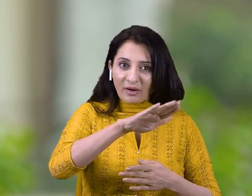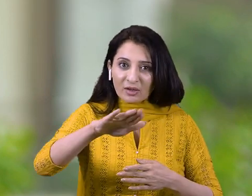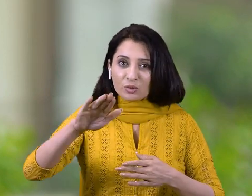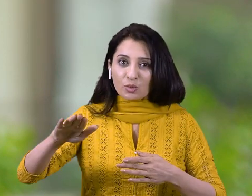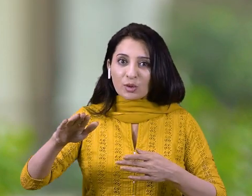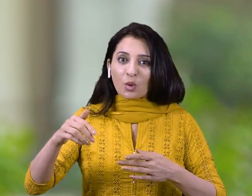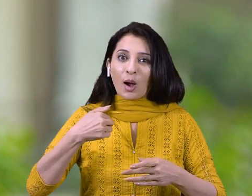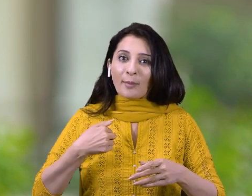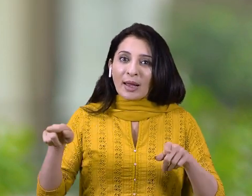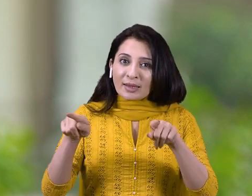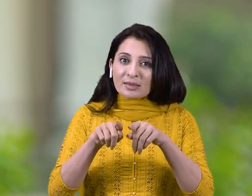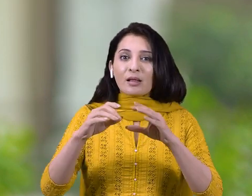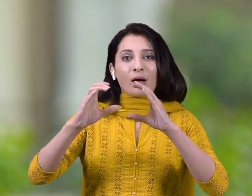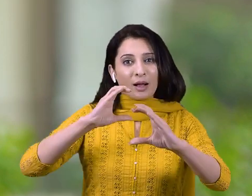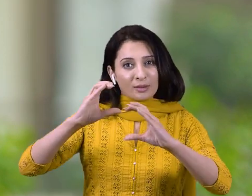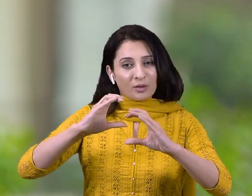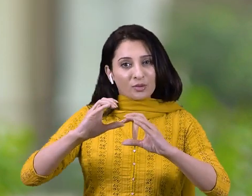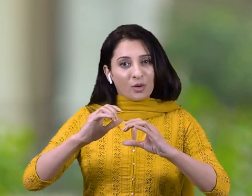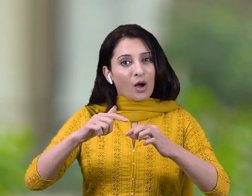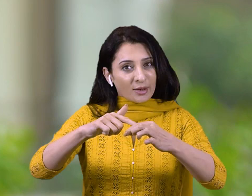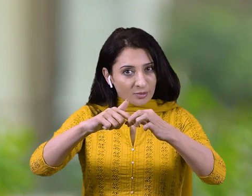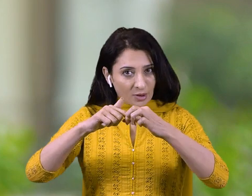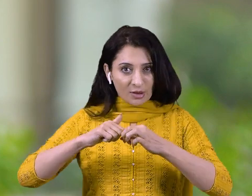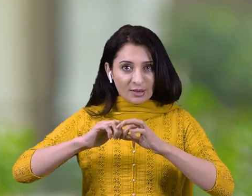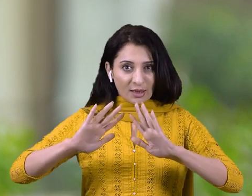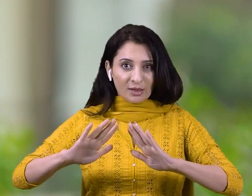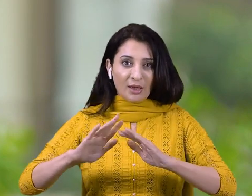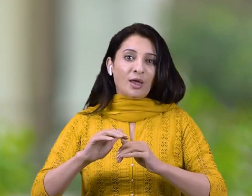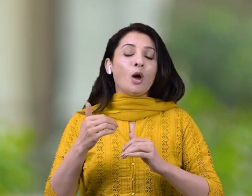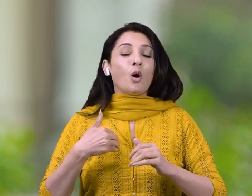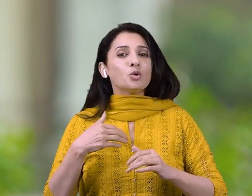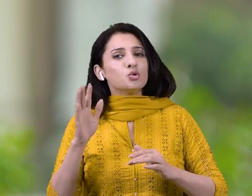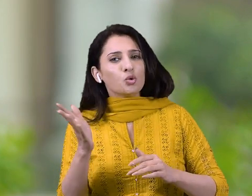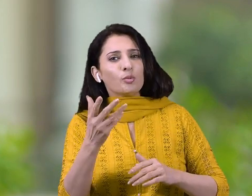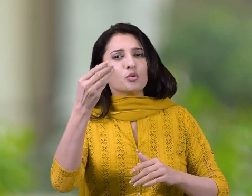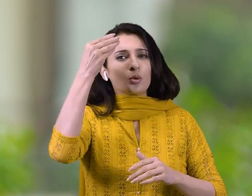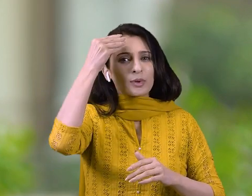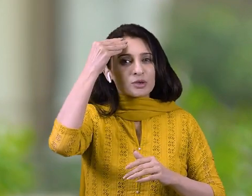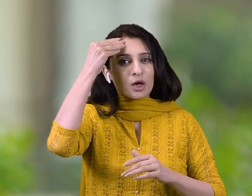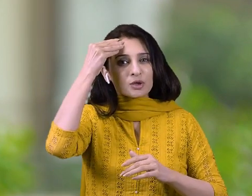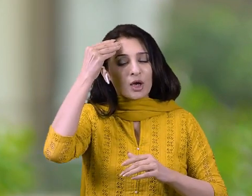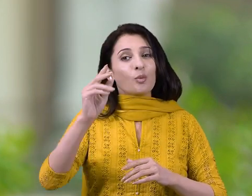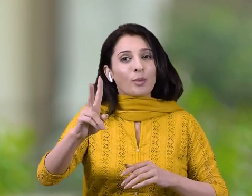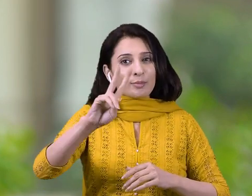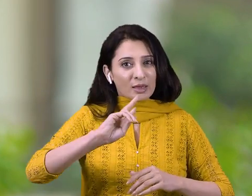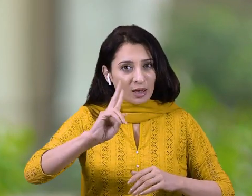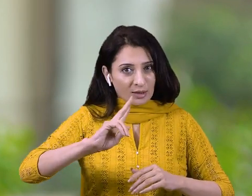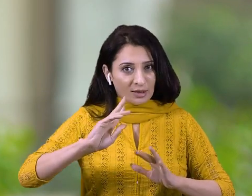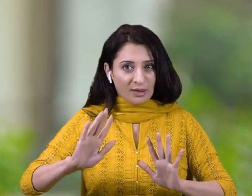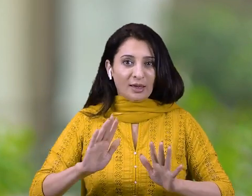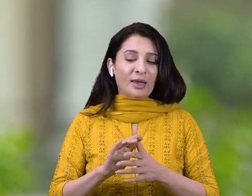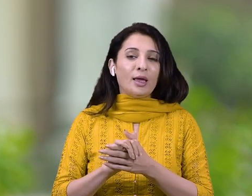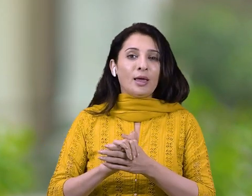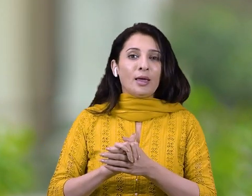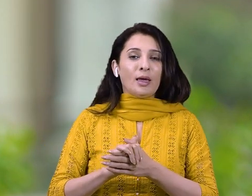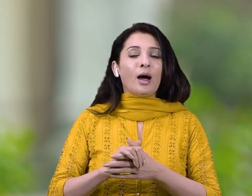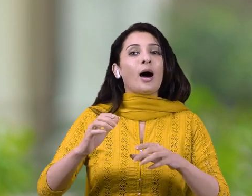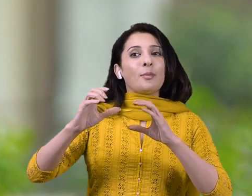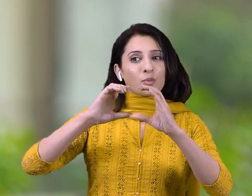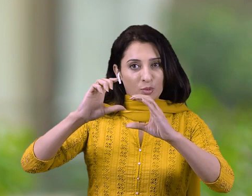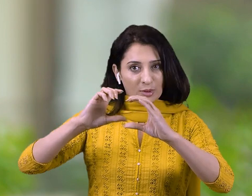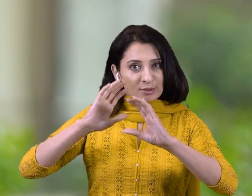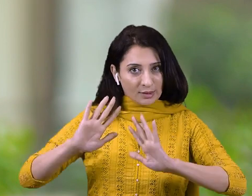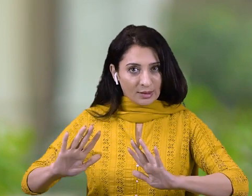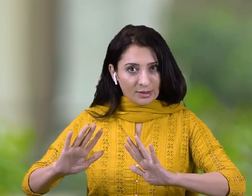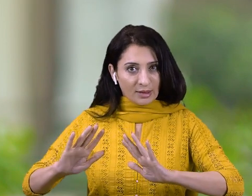an interactive session with us. They gauge us with their questions. They make sure they make their concerns heard, because that's another important thing. Once